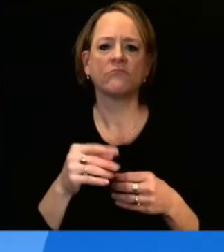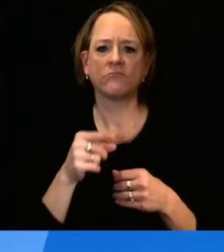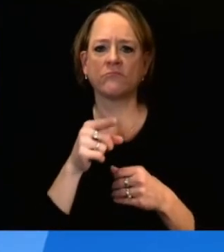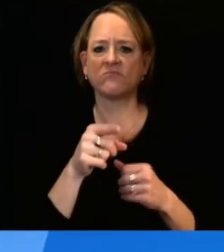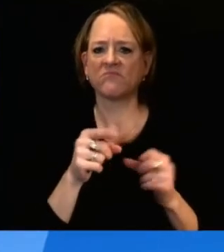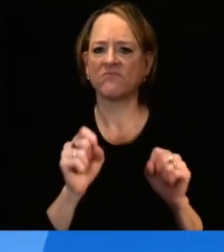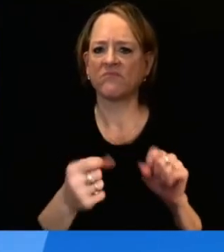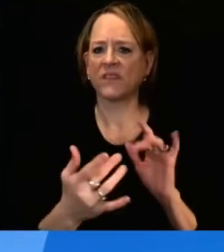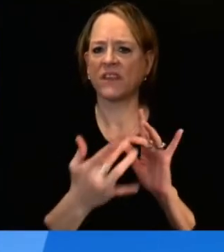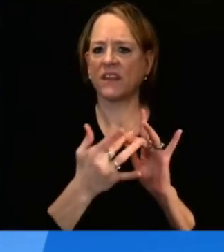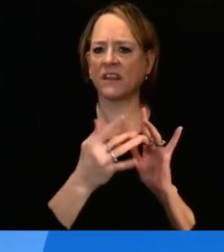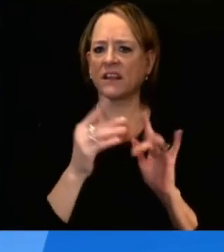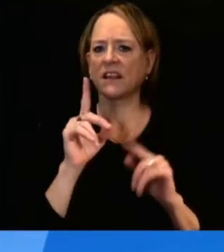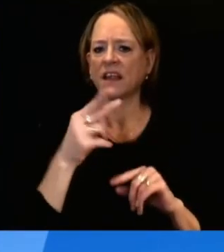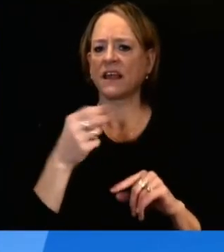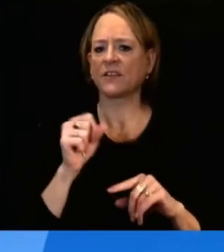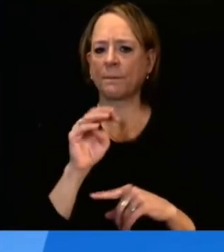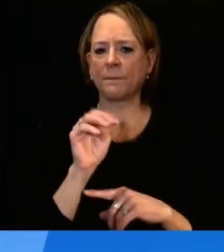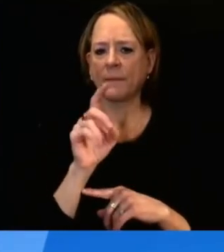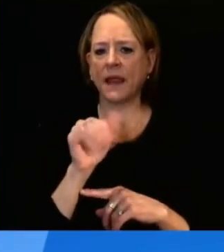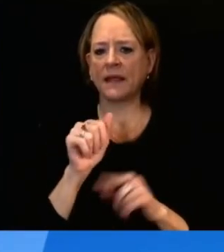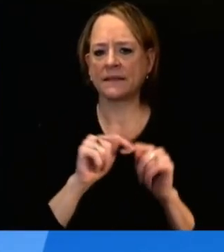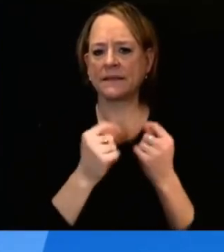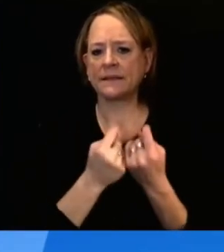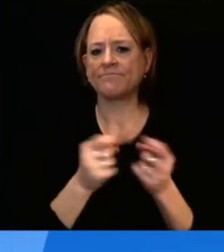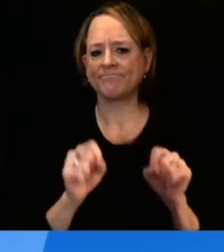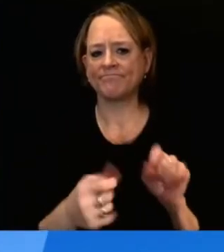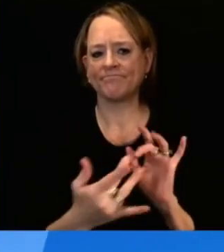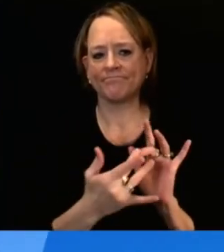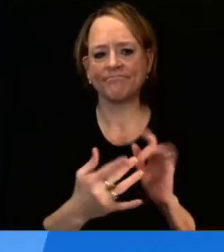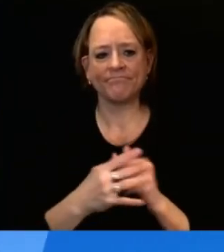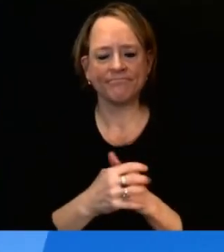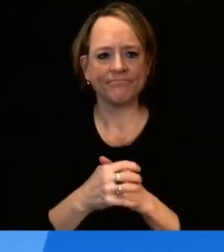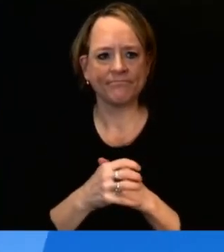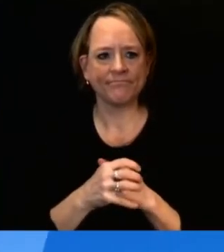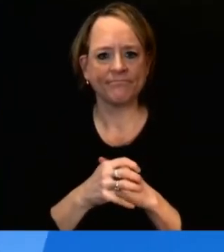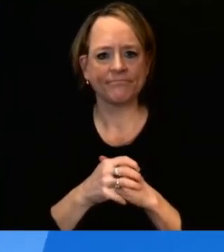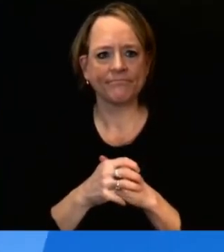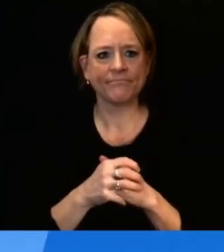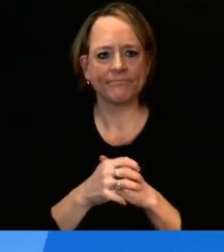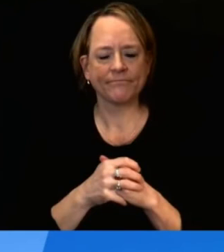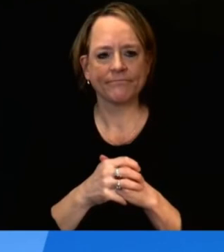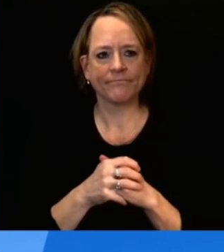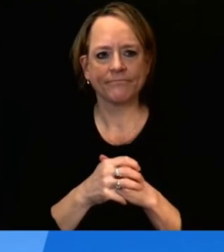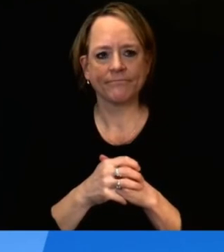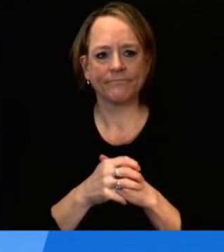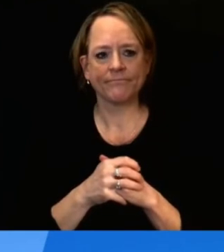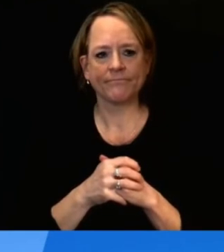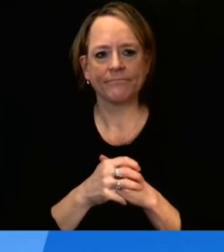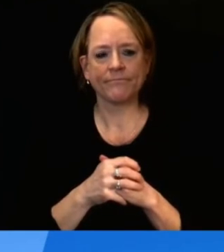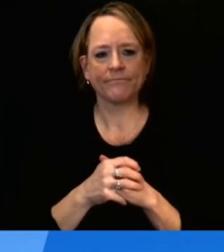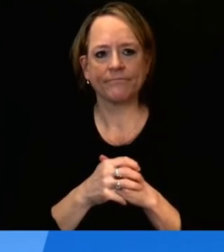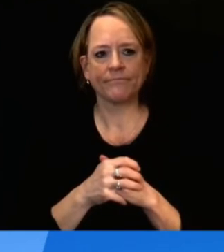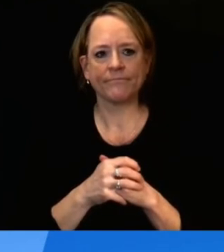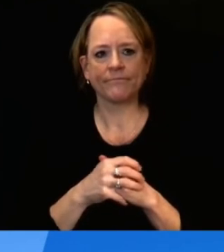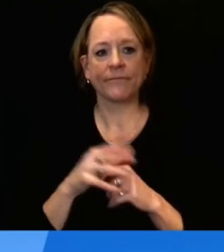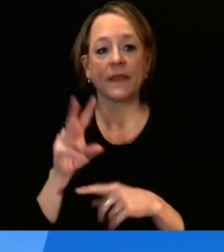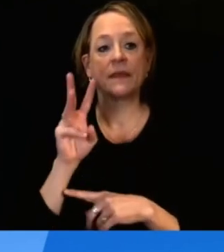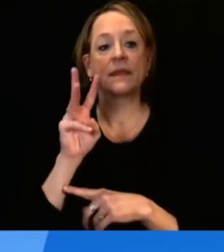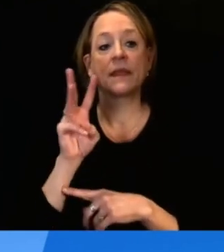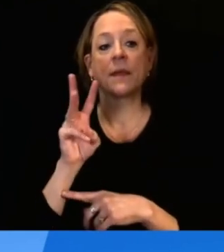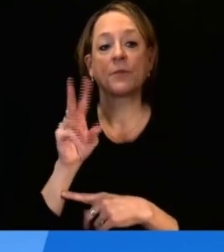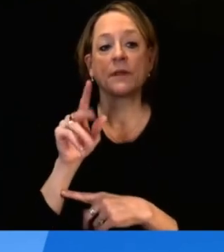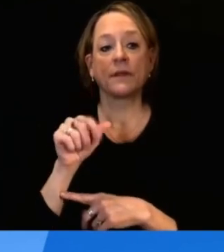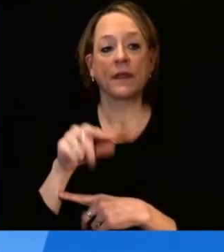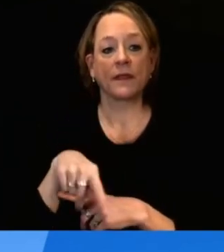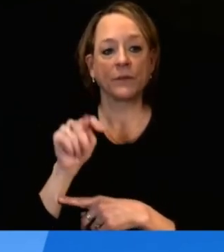Absolutely, thank you. We'll be happy to help you out. Jay Stahl from WQOW-TV in Eau Claire. Jay?